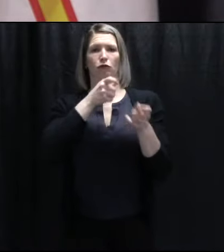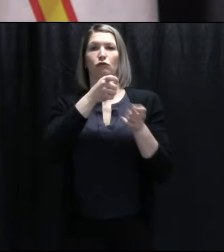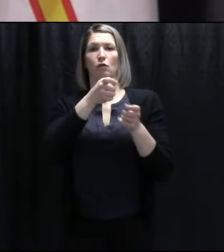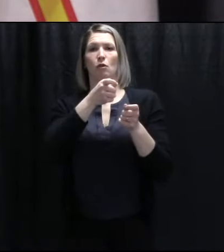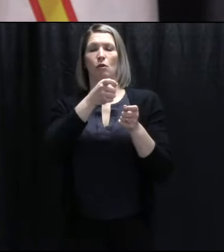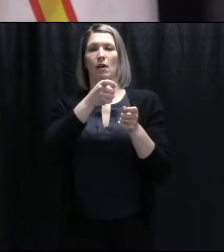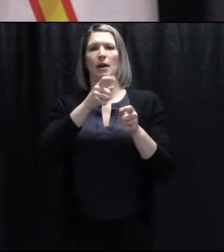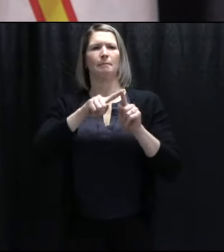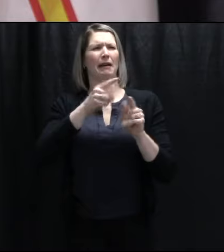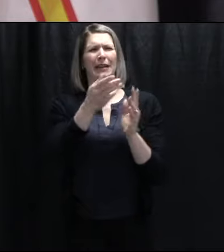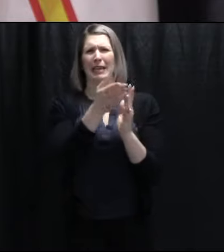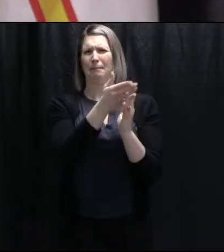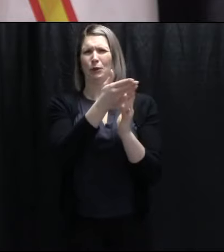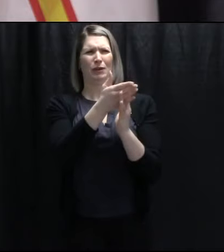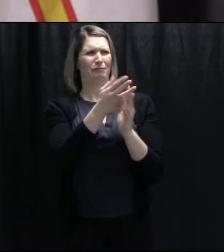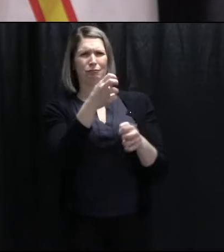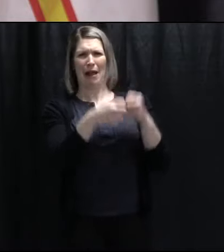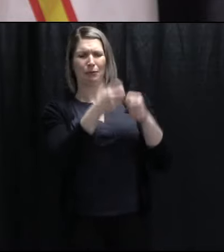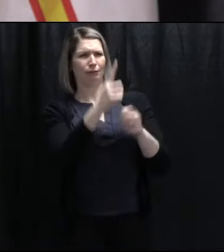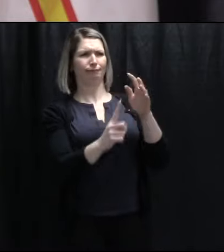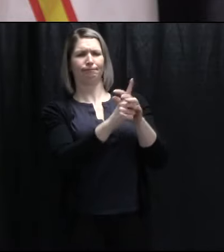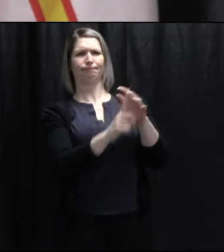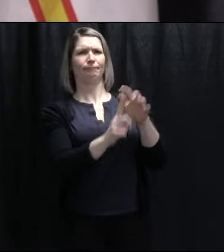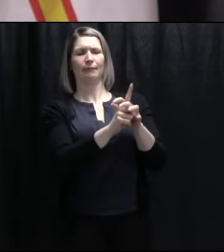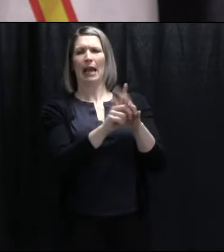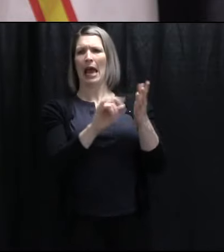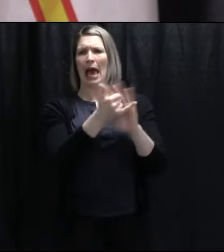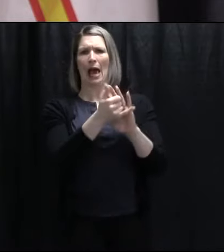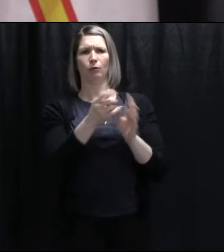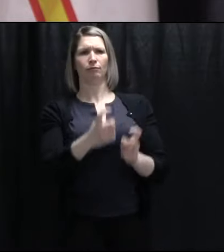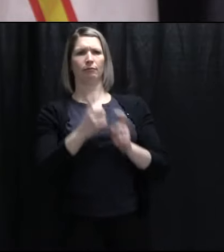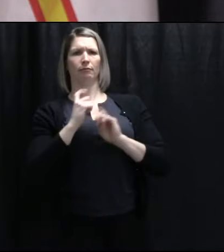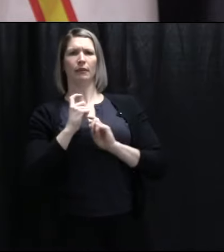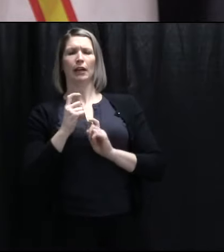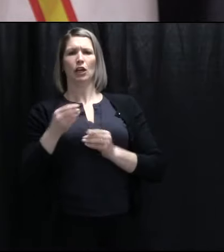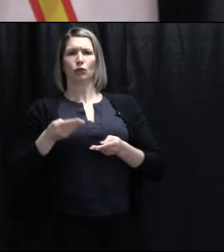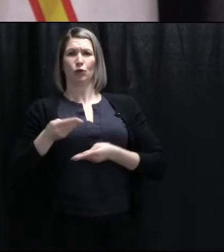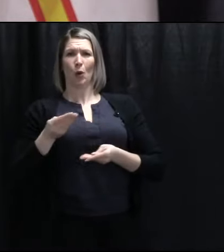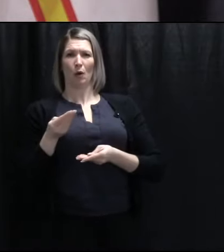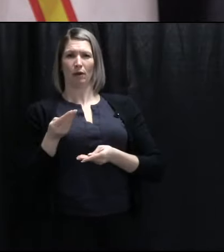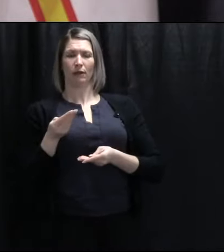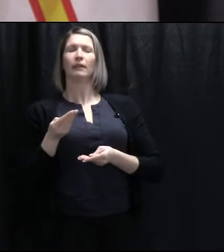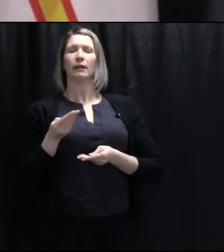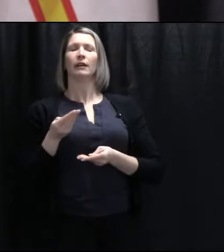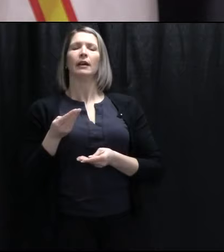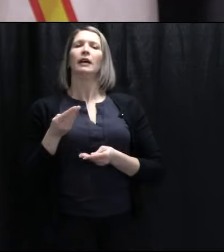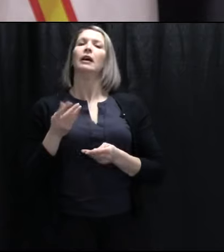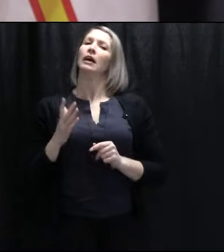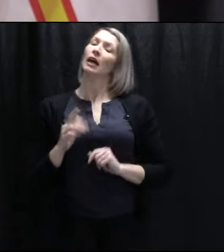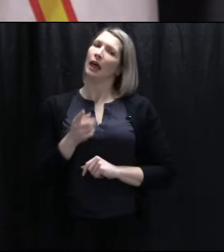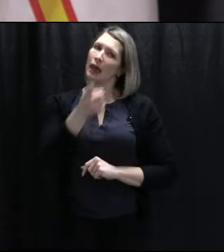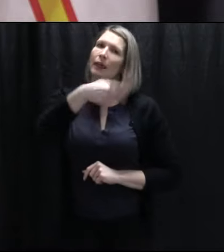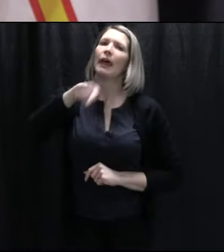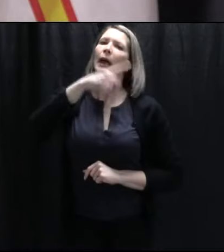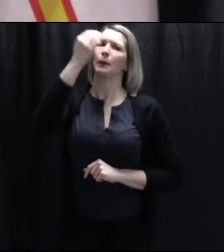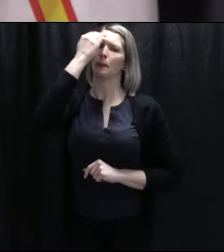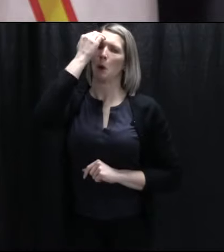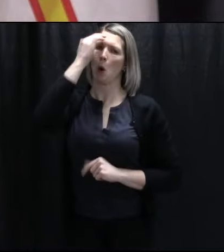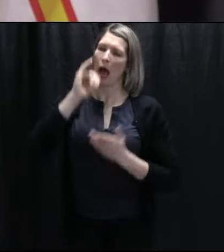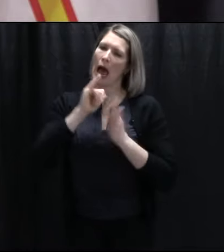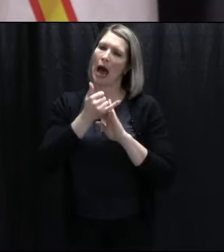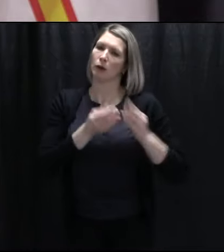some problems. We recognize this, but I want to reiterate that the pharmacists are doing, I've spent quite a number of years at this, they are an important